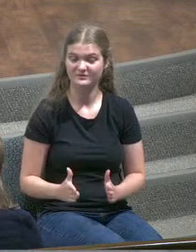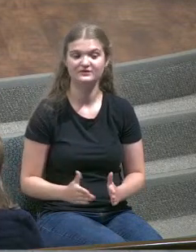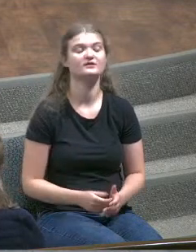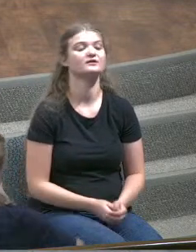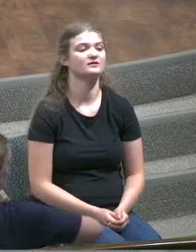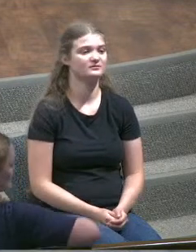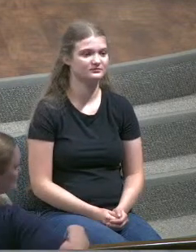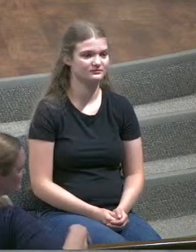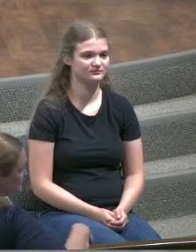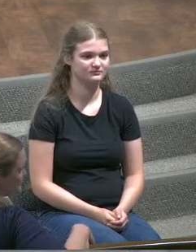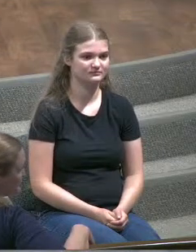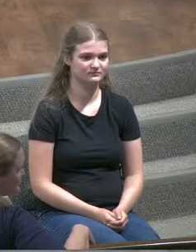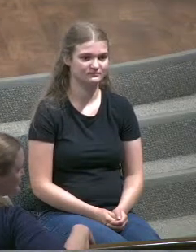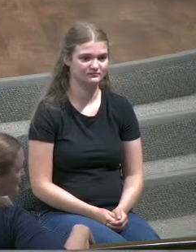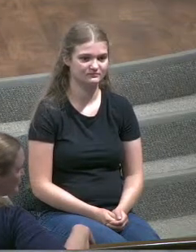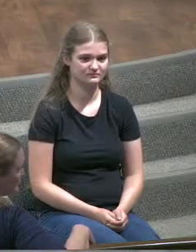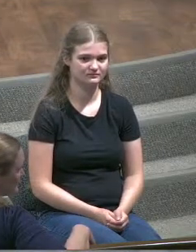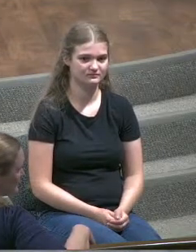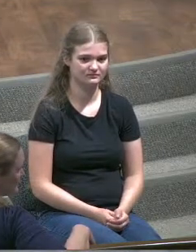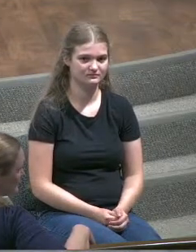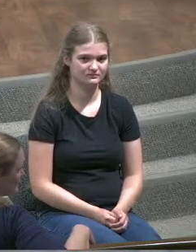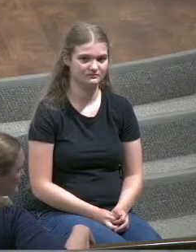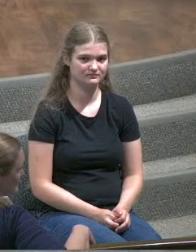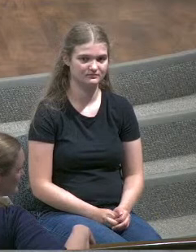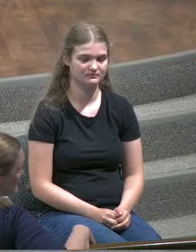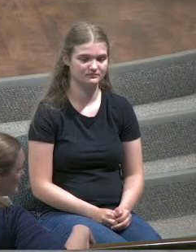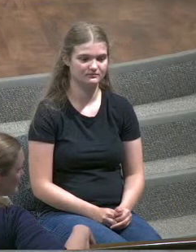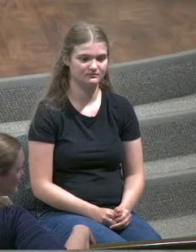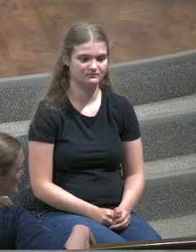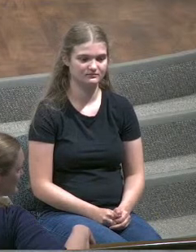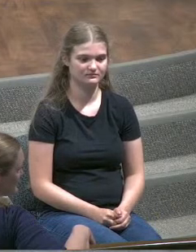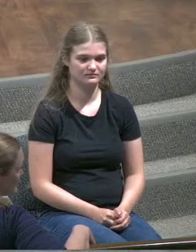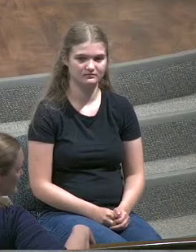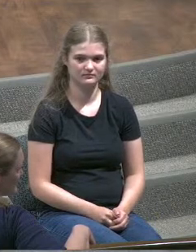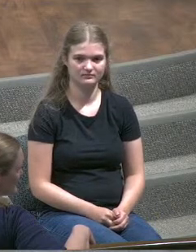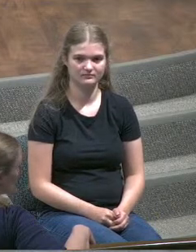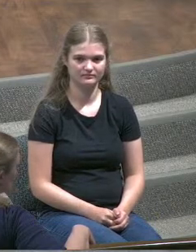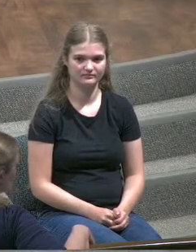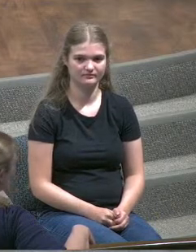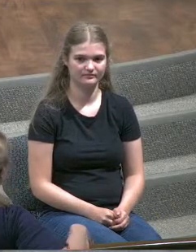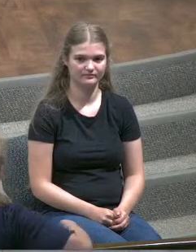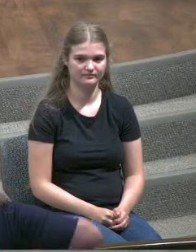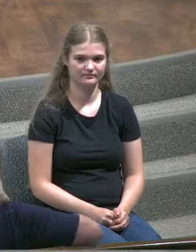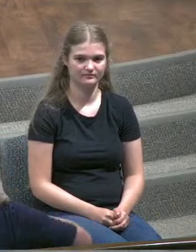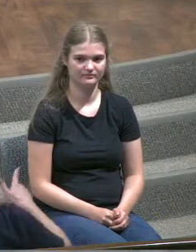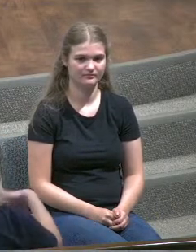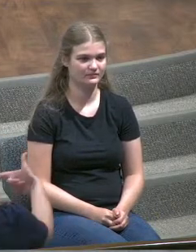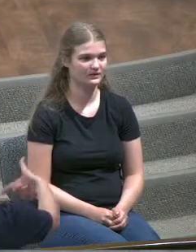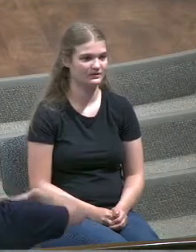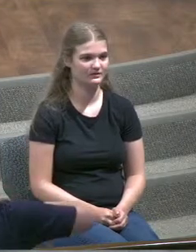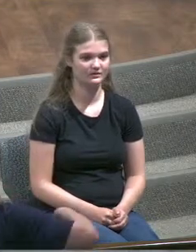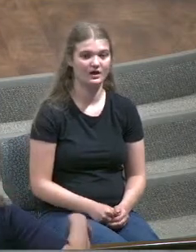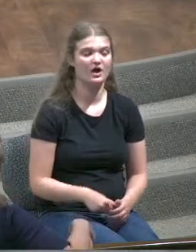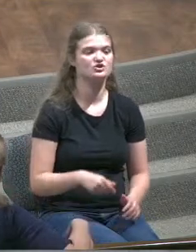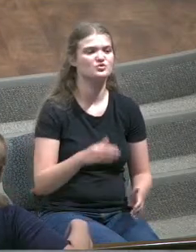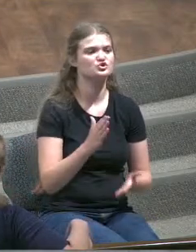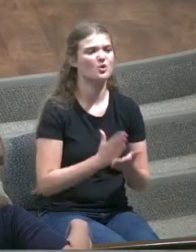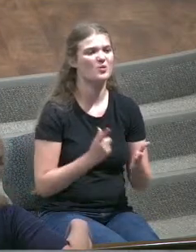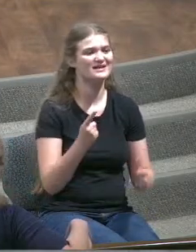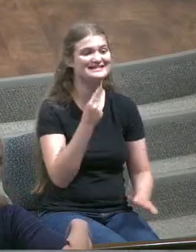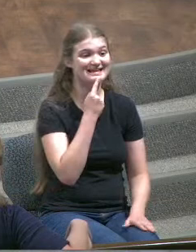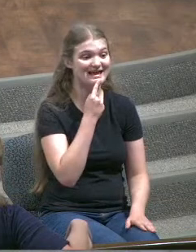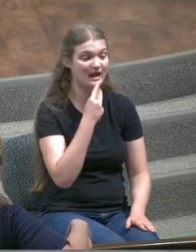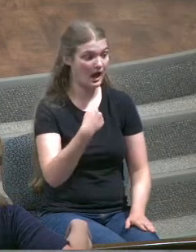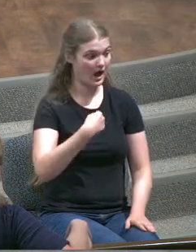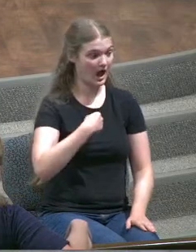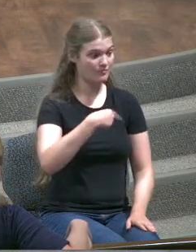speak like that? He is blaspheming." Someone assuming to put themselves in the position of God would be considered, that